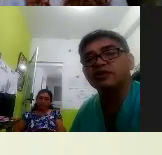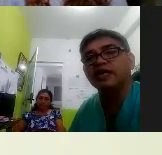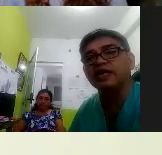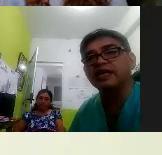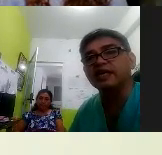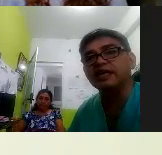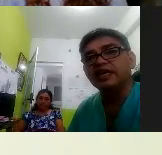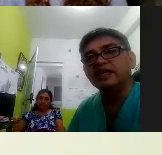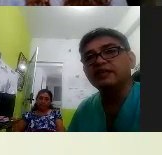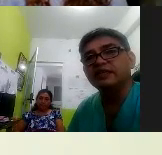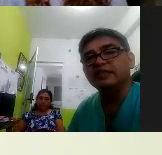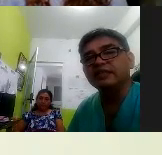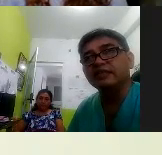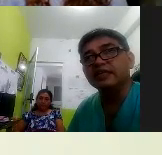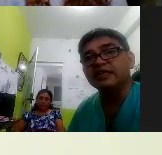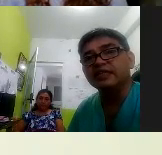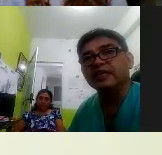with